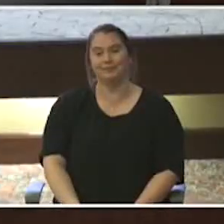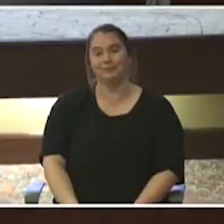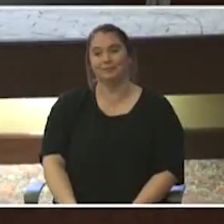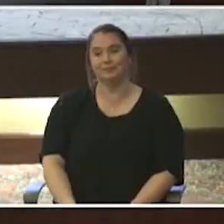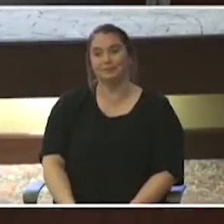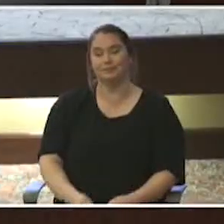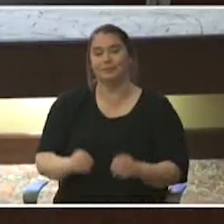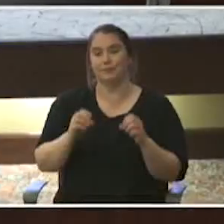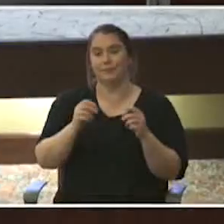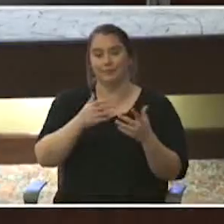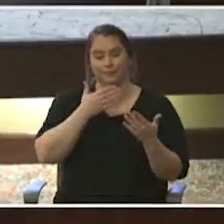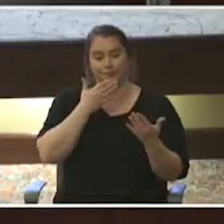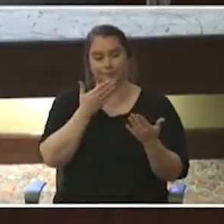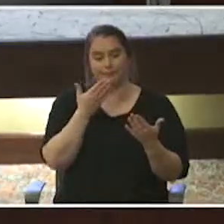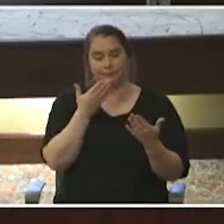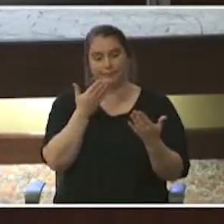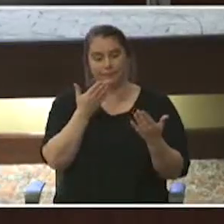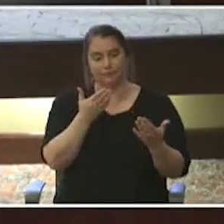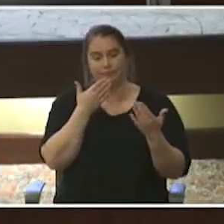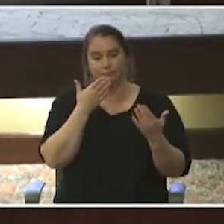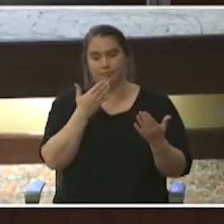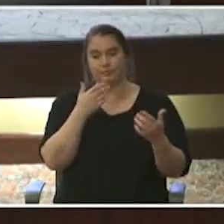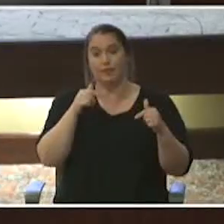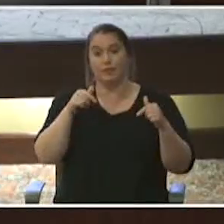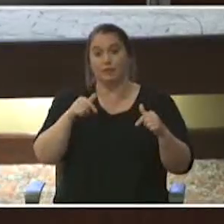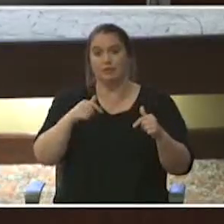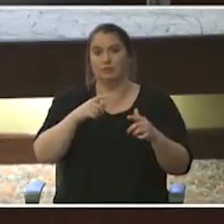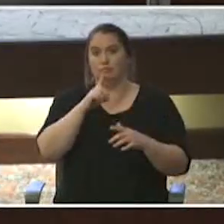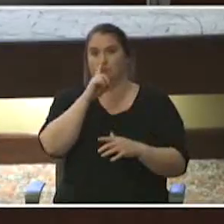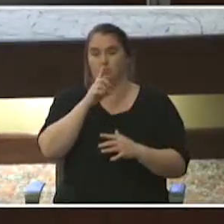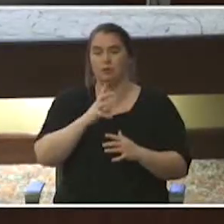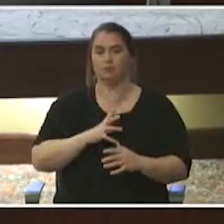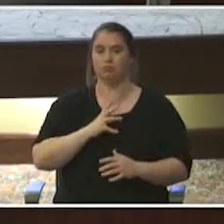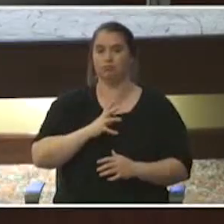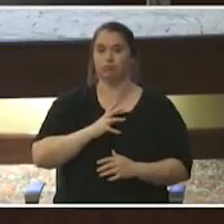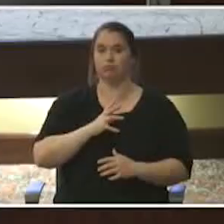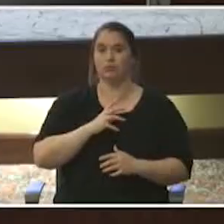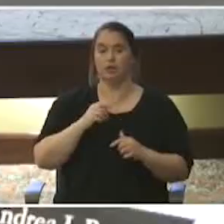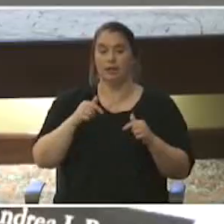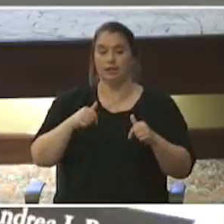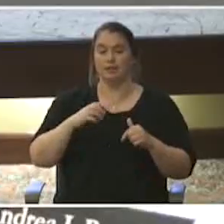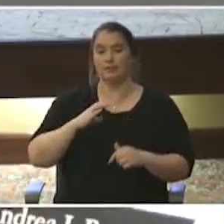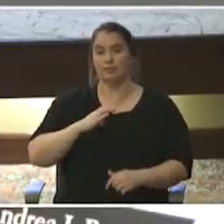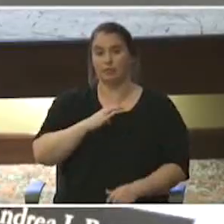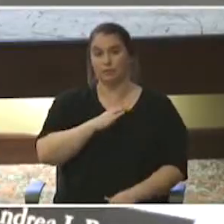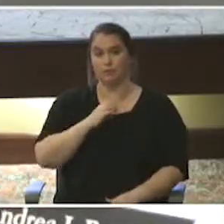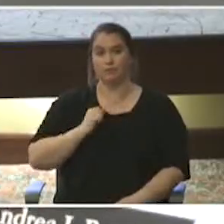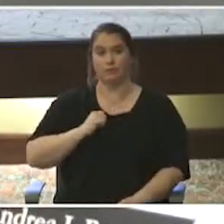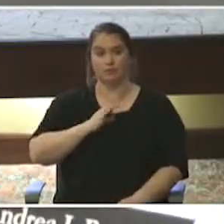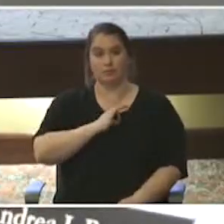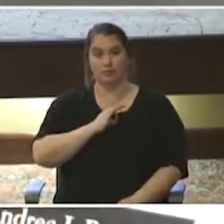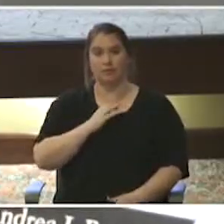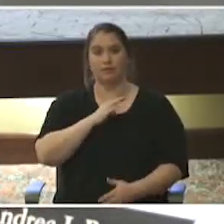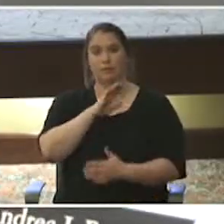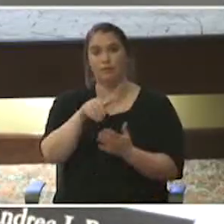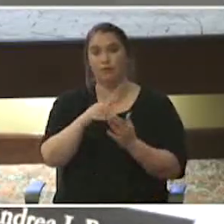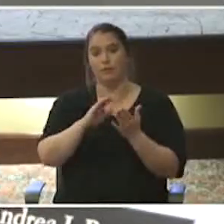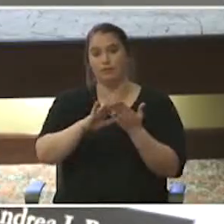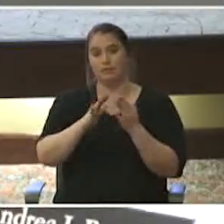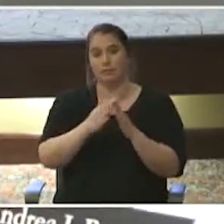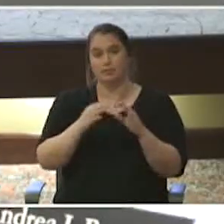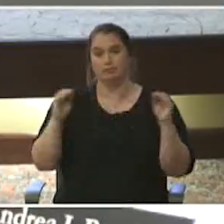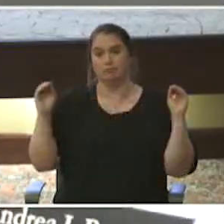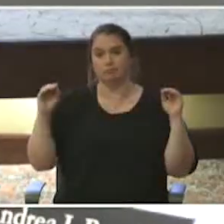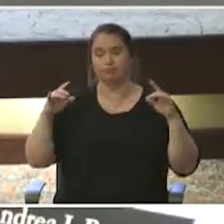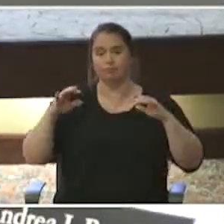Great, thanks, guys. This is super important because as this council and staff and city has come together